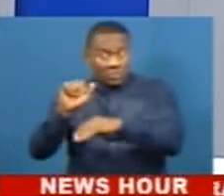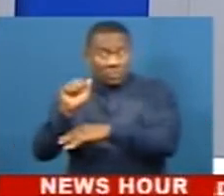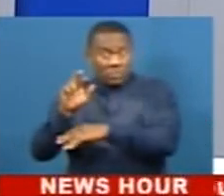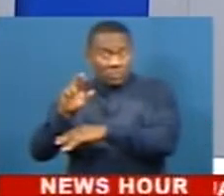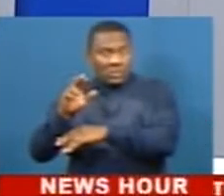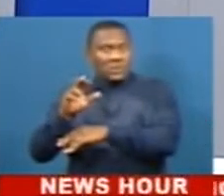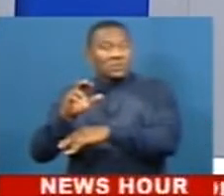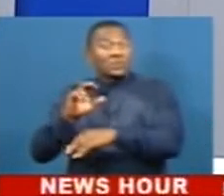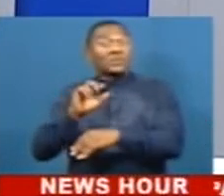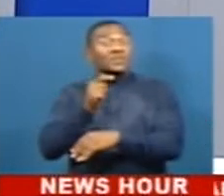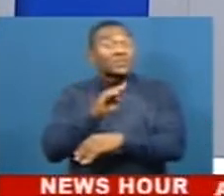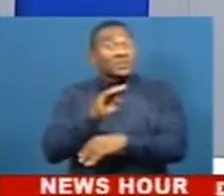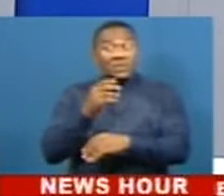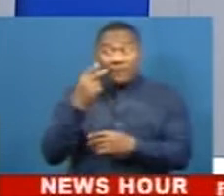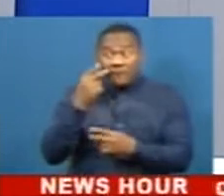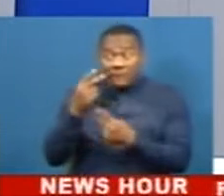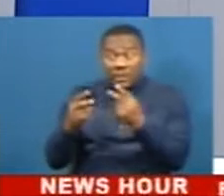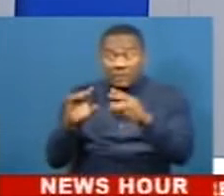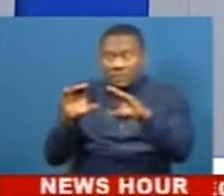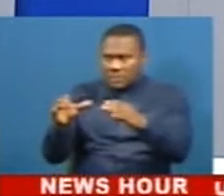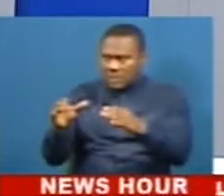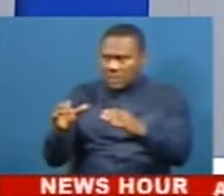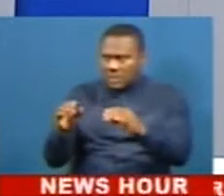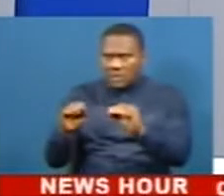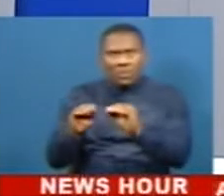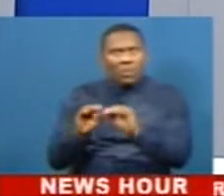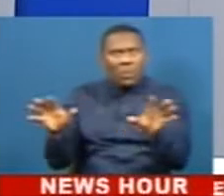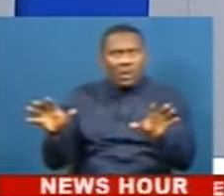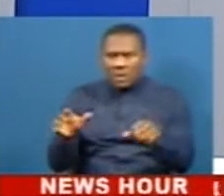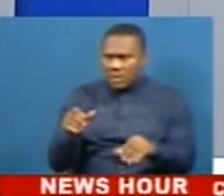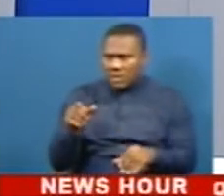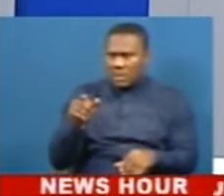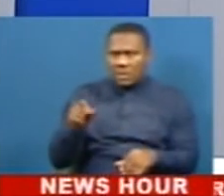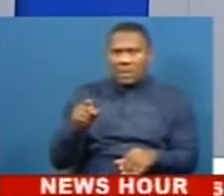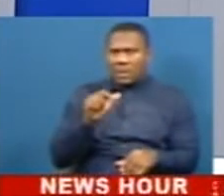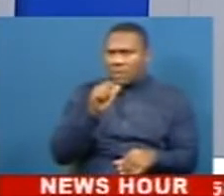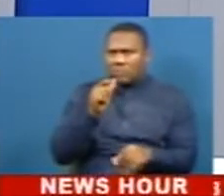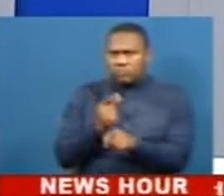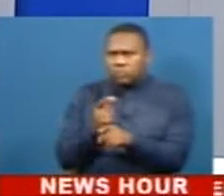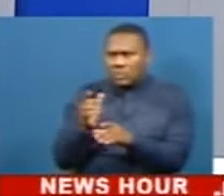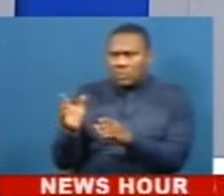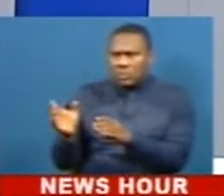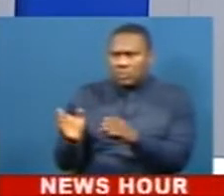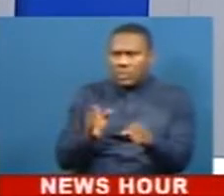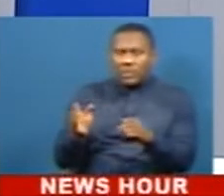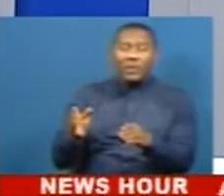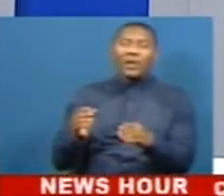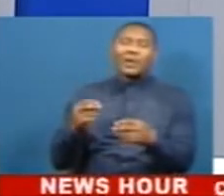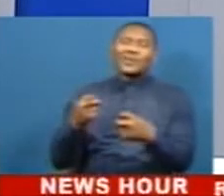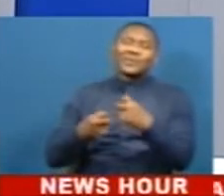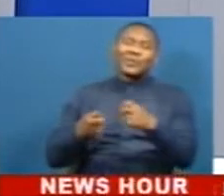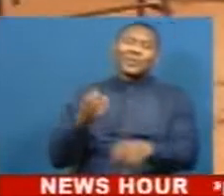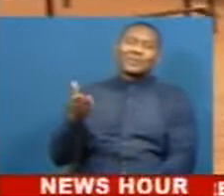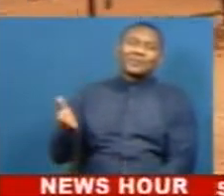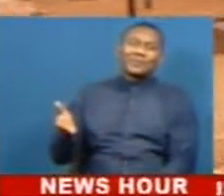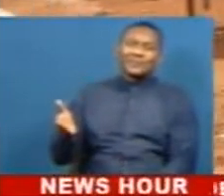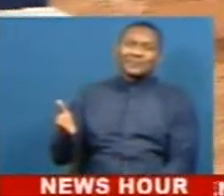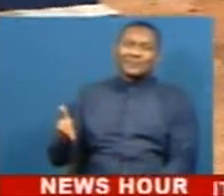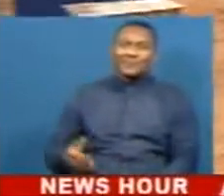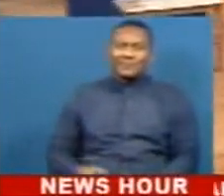24 visited the community, it was evident that lack of proper planning was part of the problem.